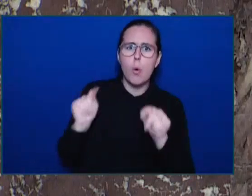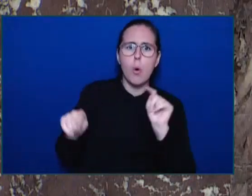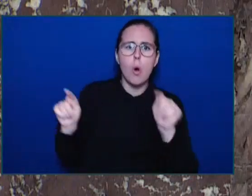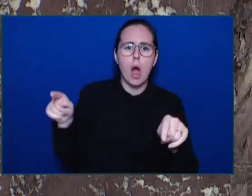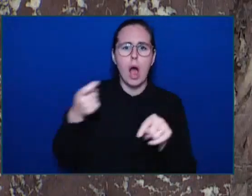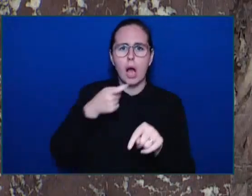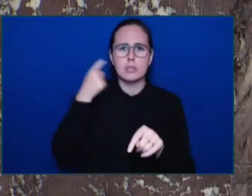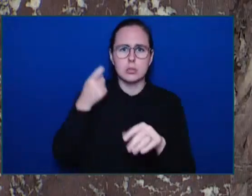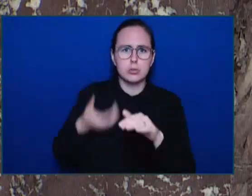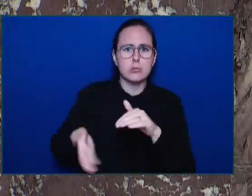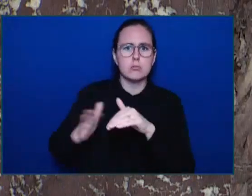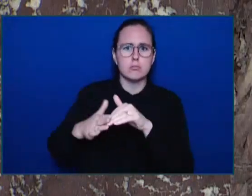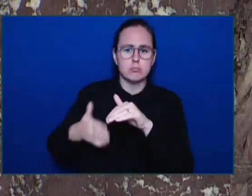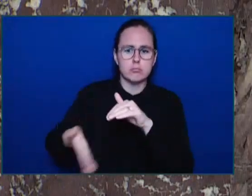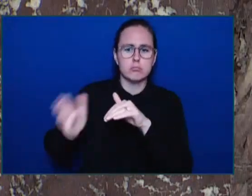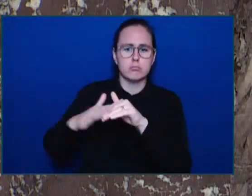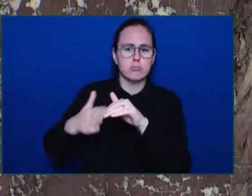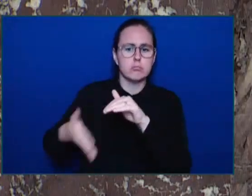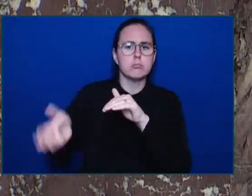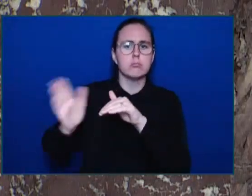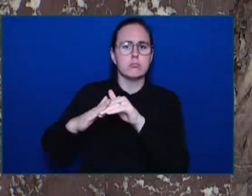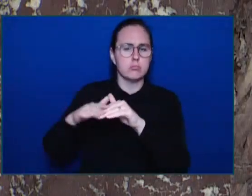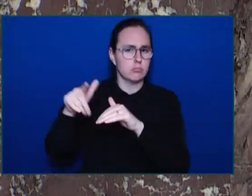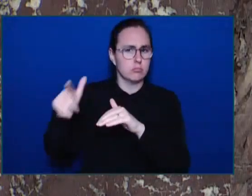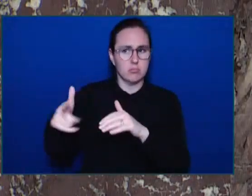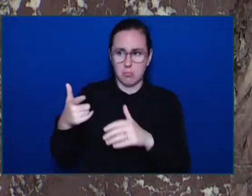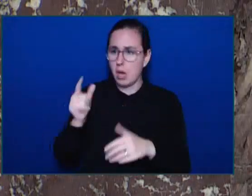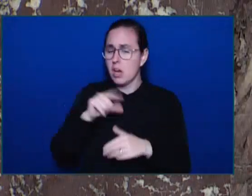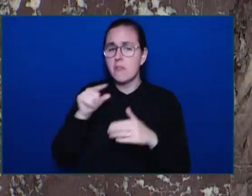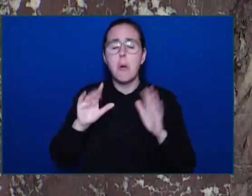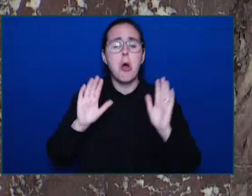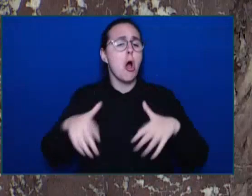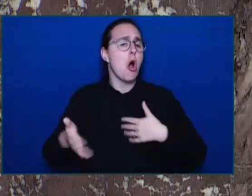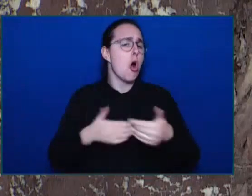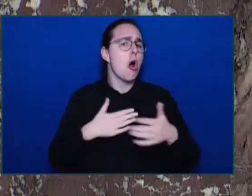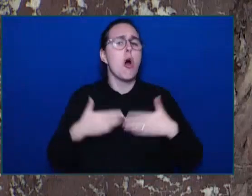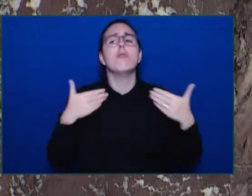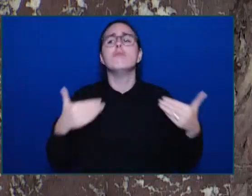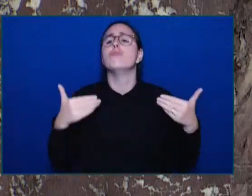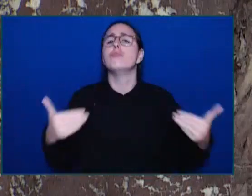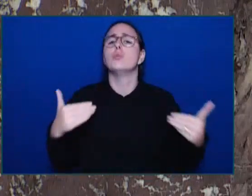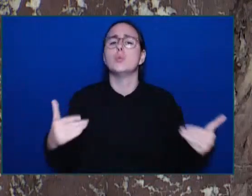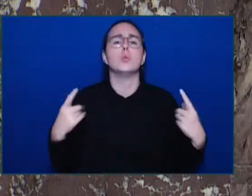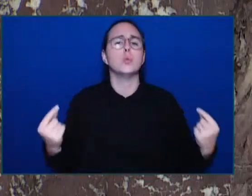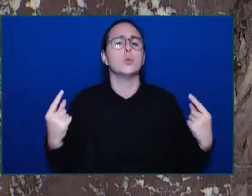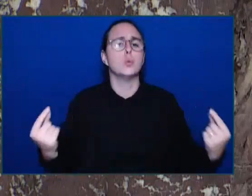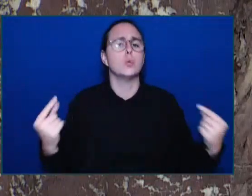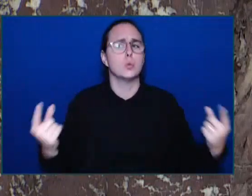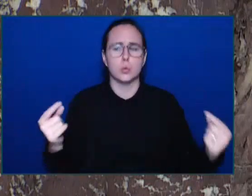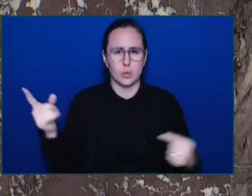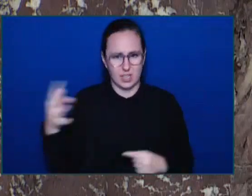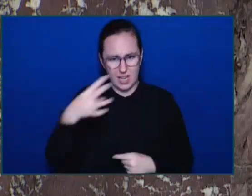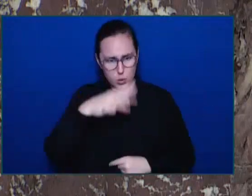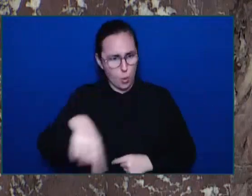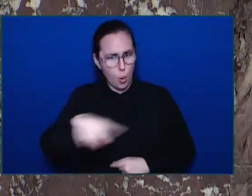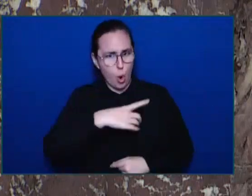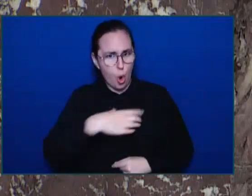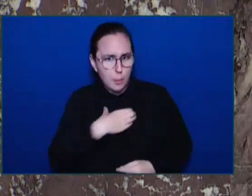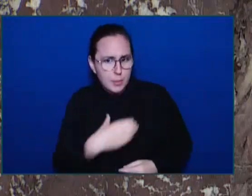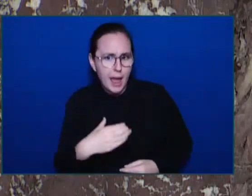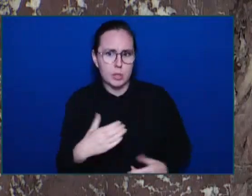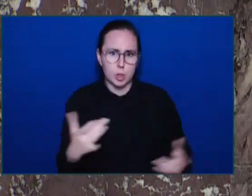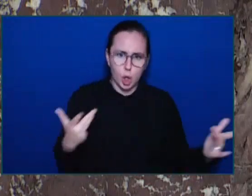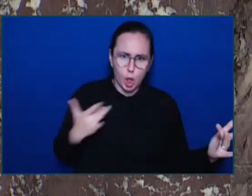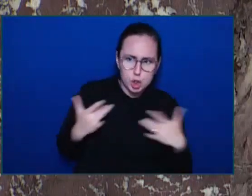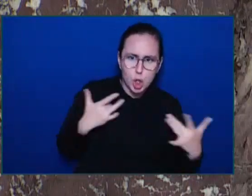ahead. Despite the mounting evidence and growing concern from doctors about the consequences of diversion, the Premier keeps